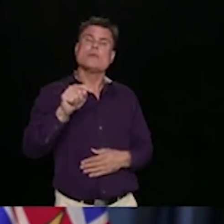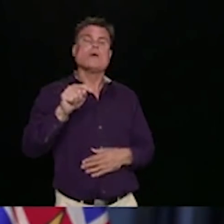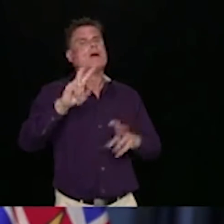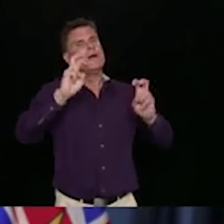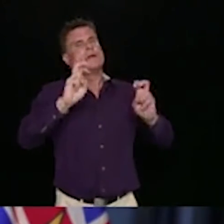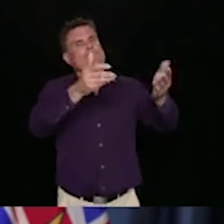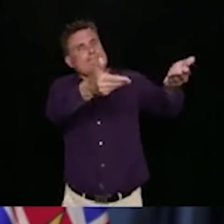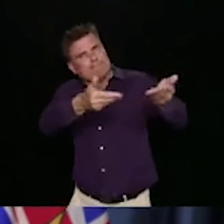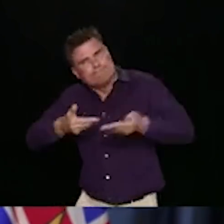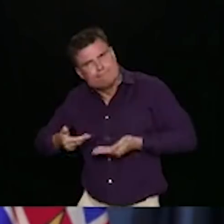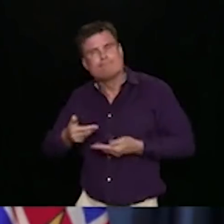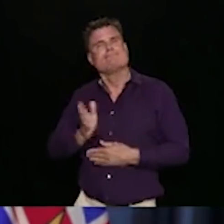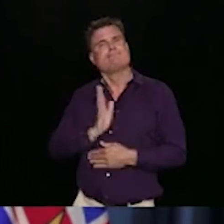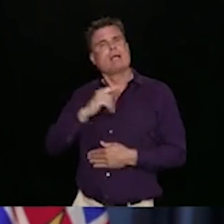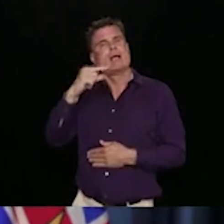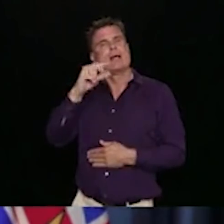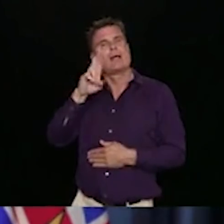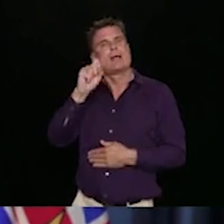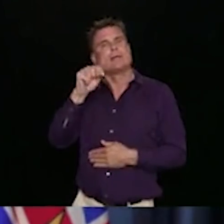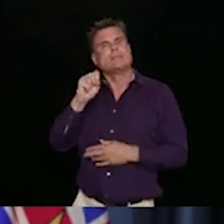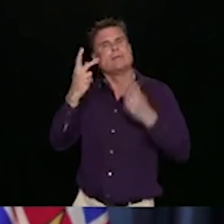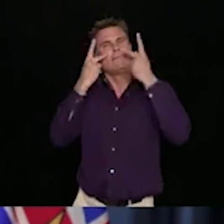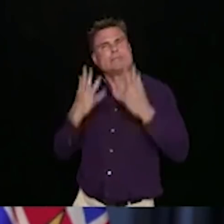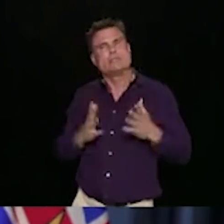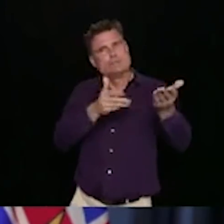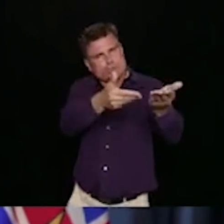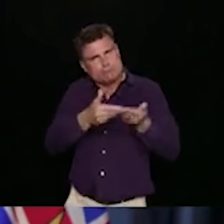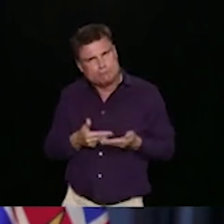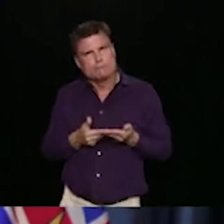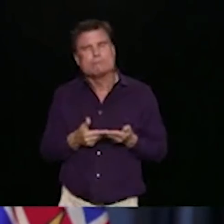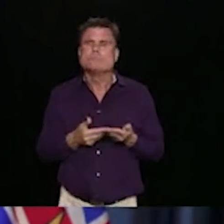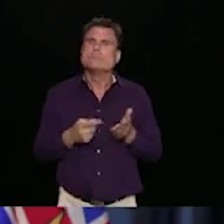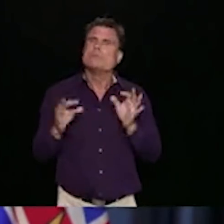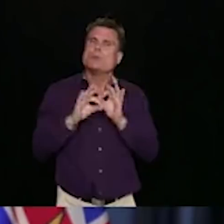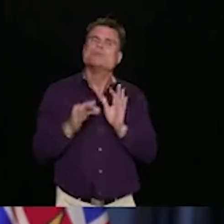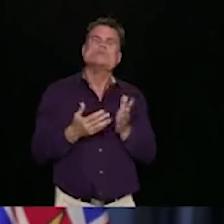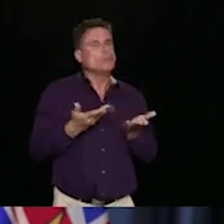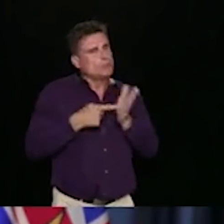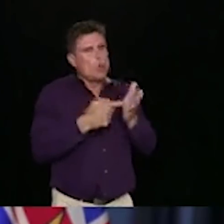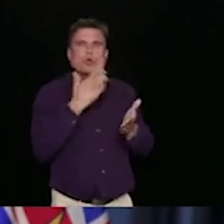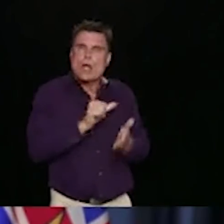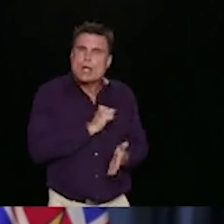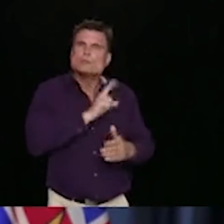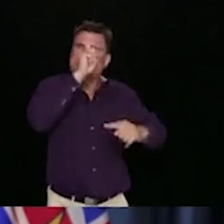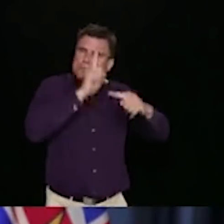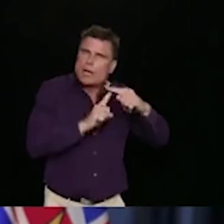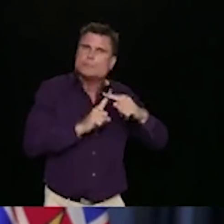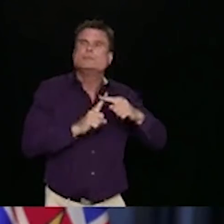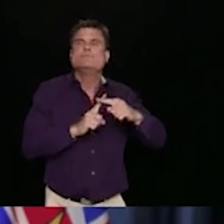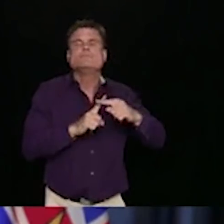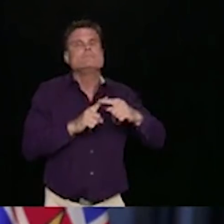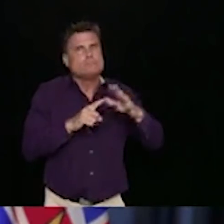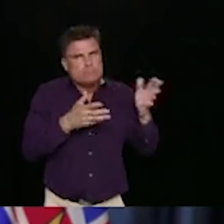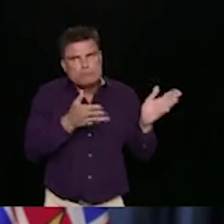well, and people who are serving in any service industry well, or people who are working in hotels or resorts